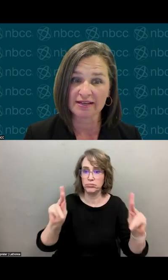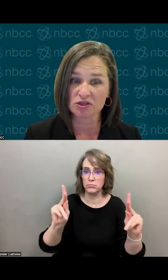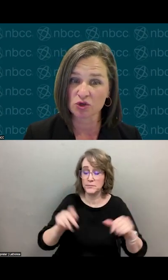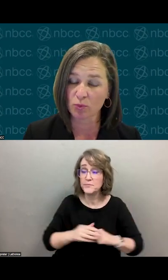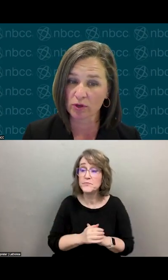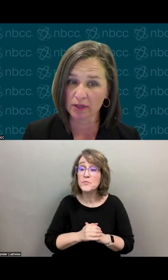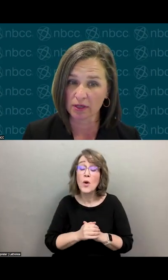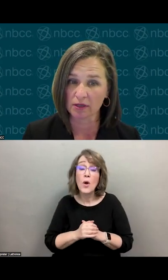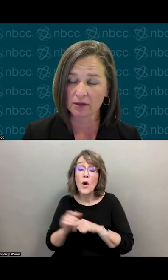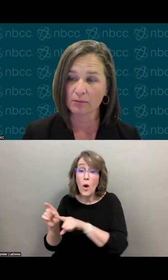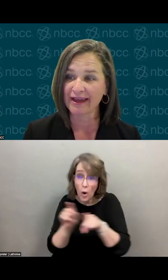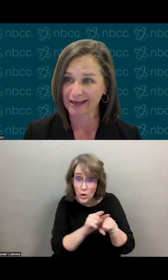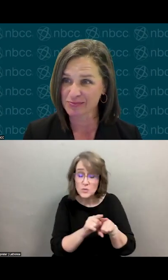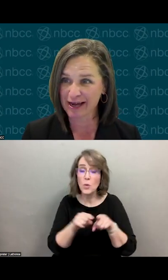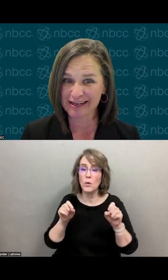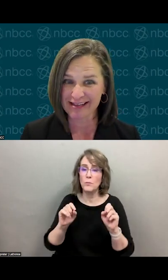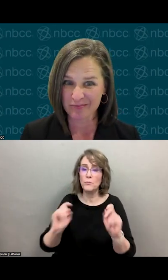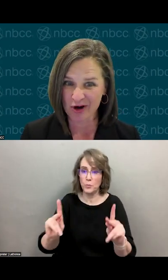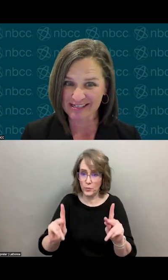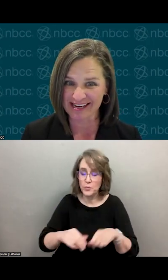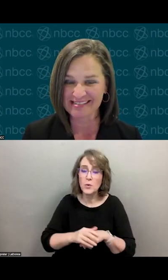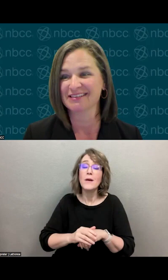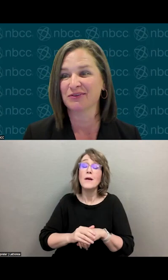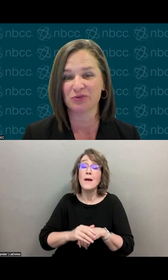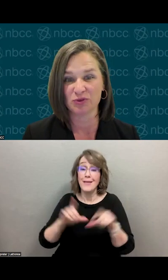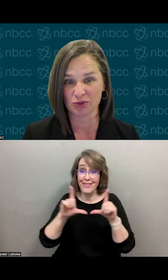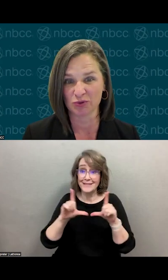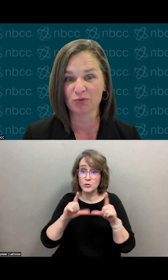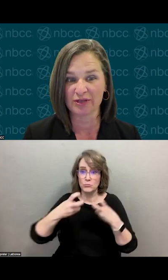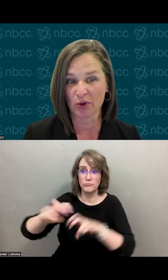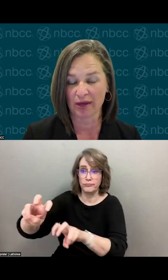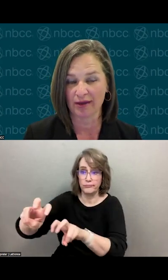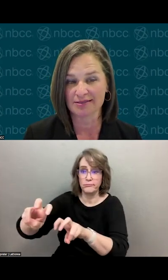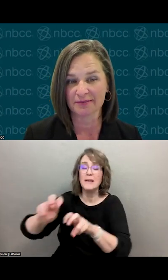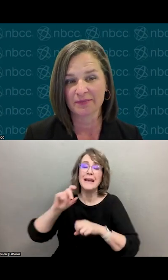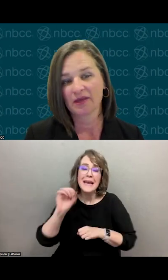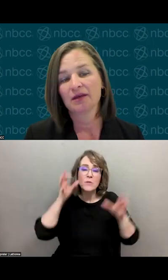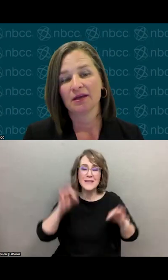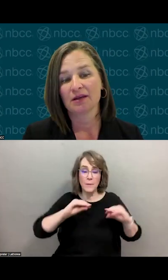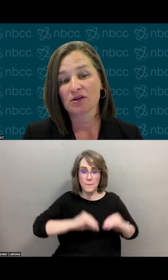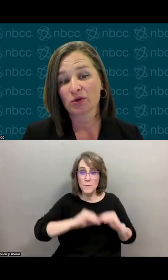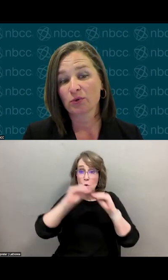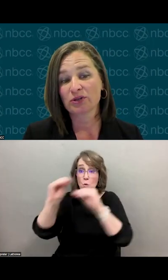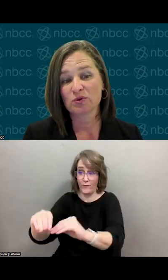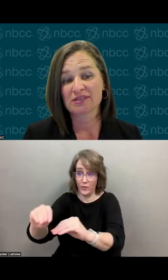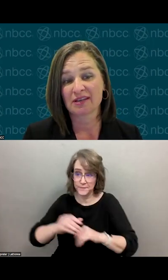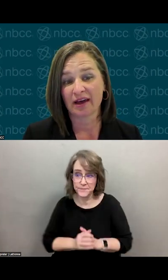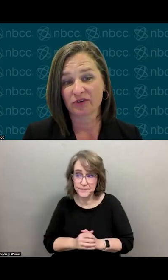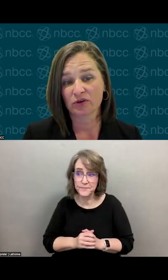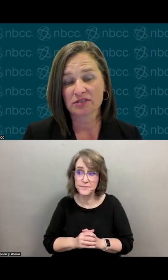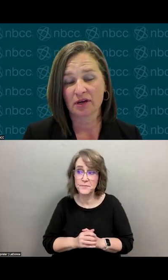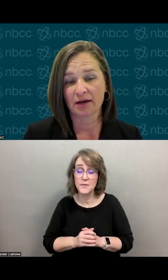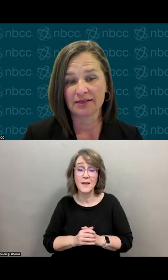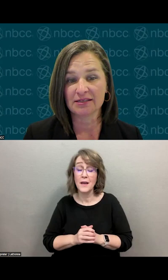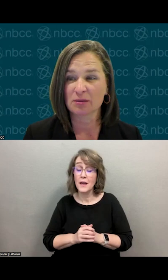improves licensure portability by expediting that process if you do relocate. It also reduces the